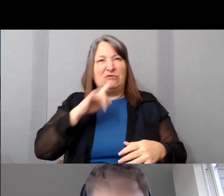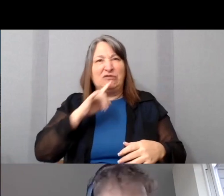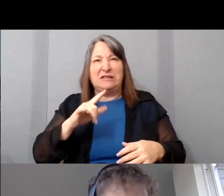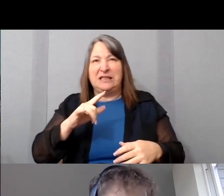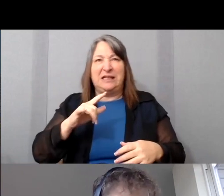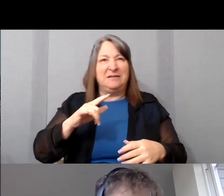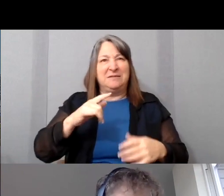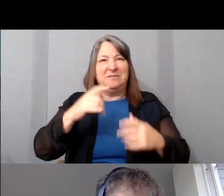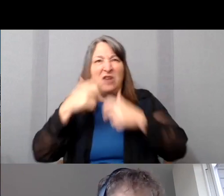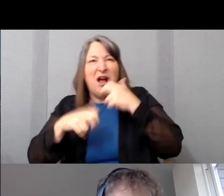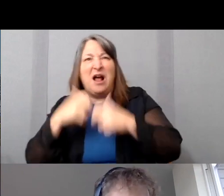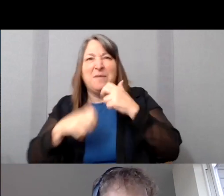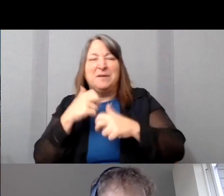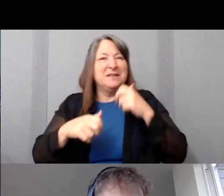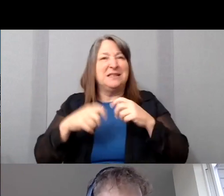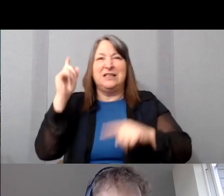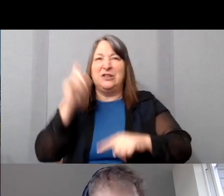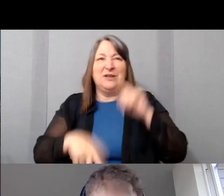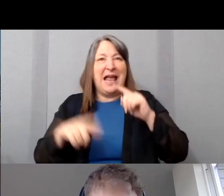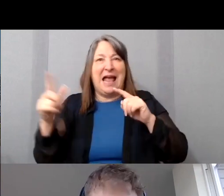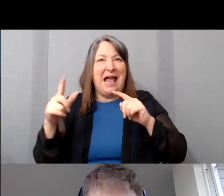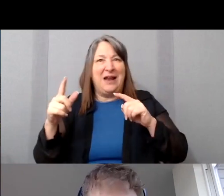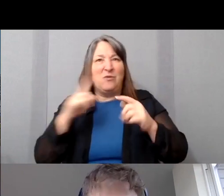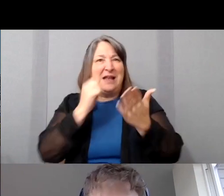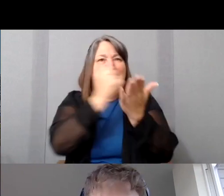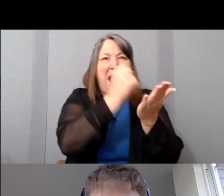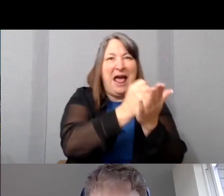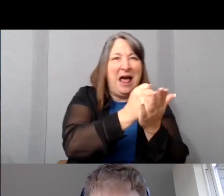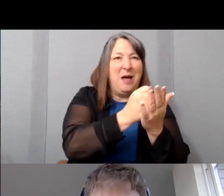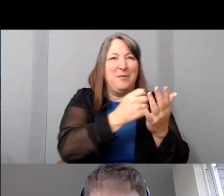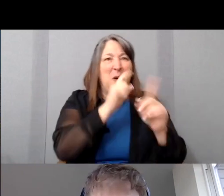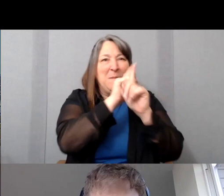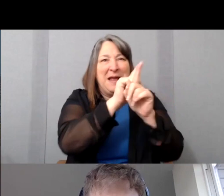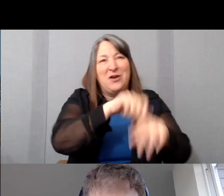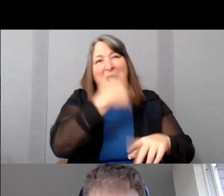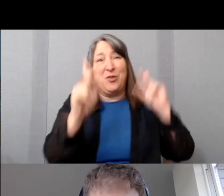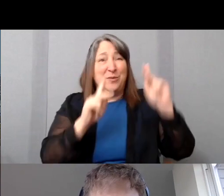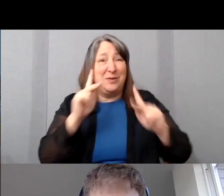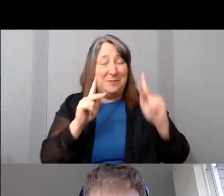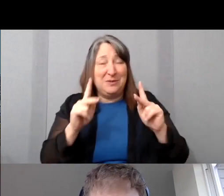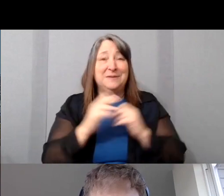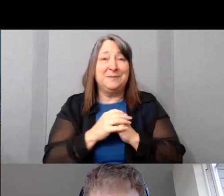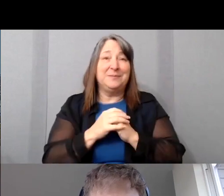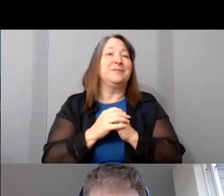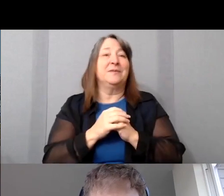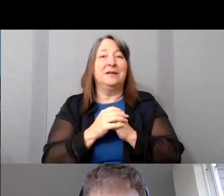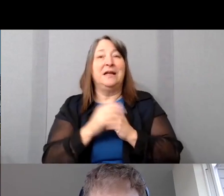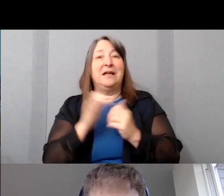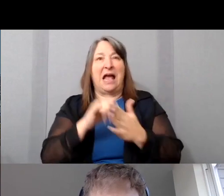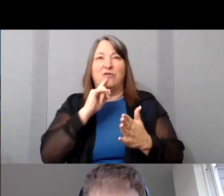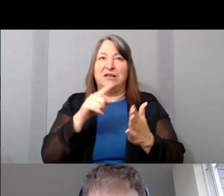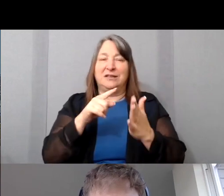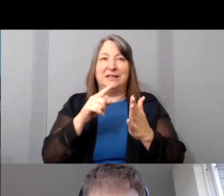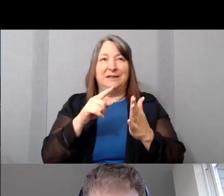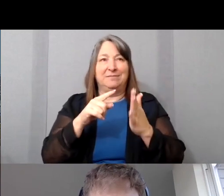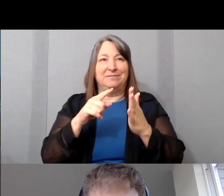level, on the staff level, and how important that is during this time. That really stood out to me in terms